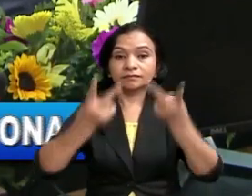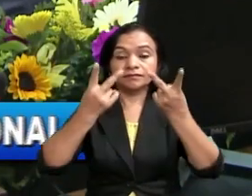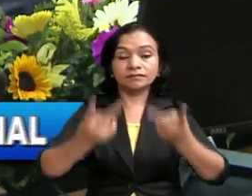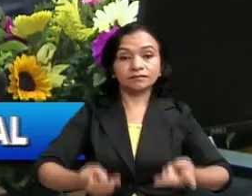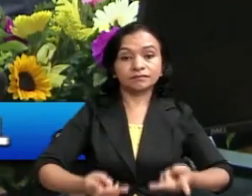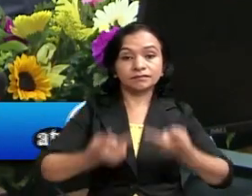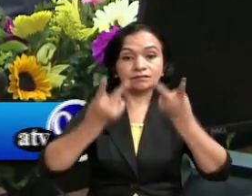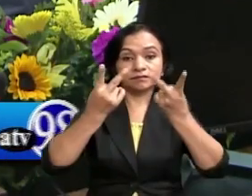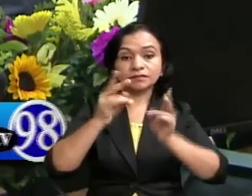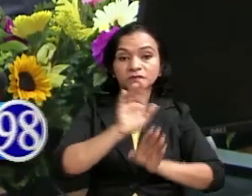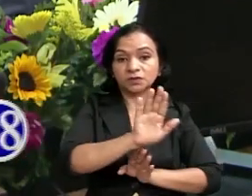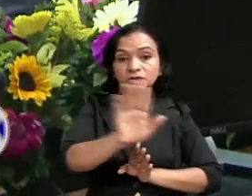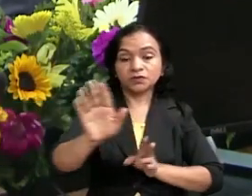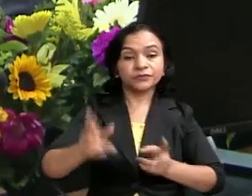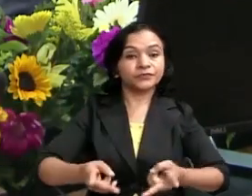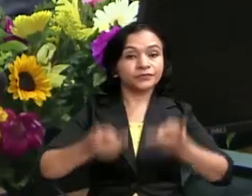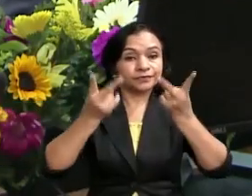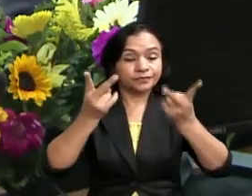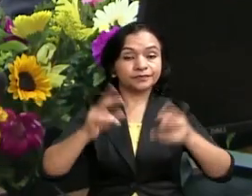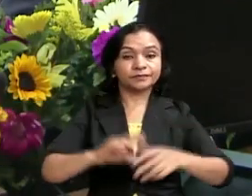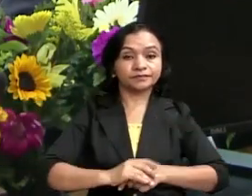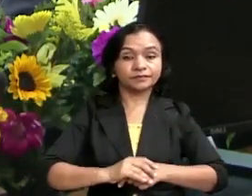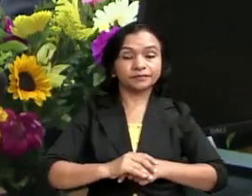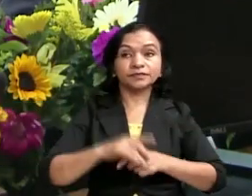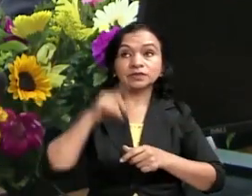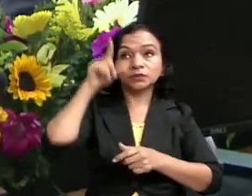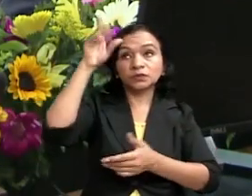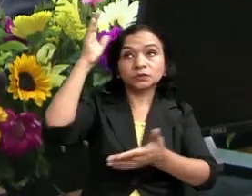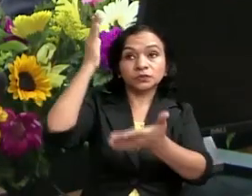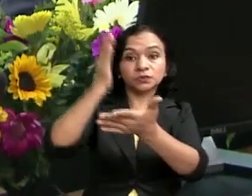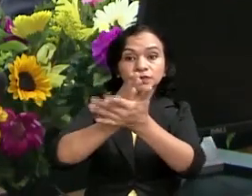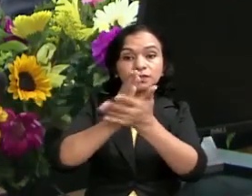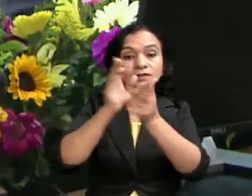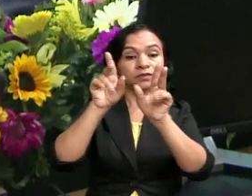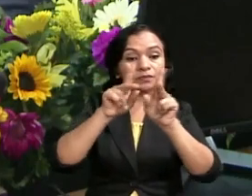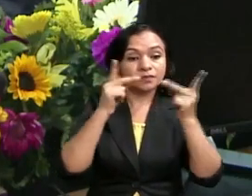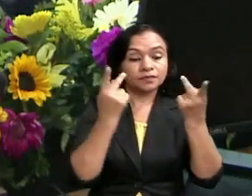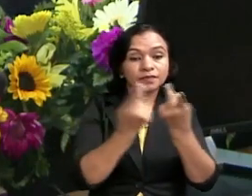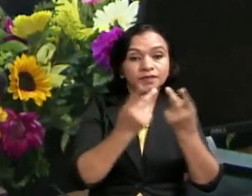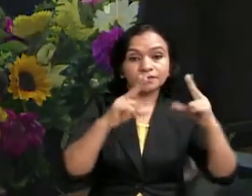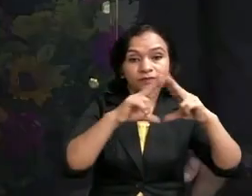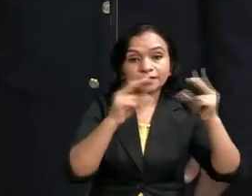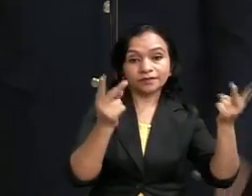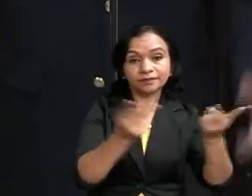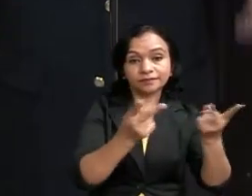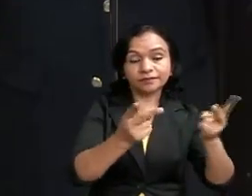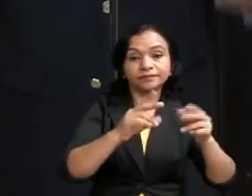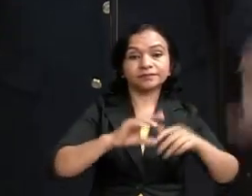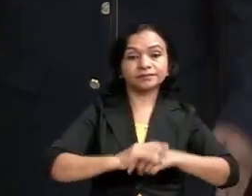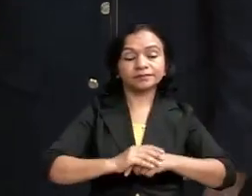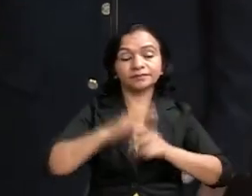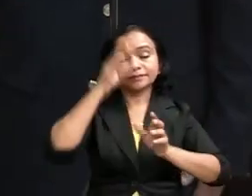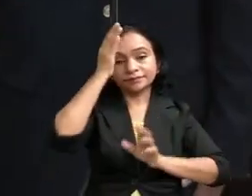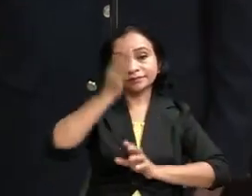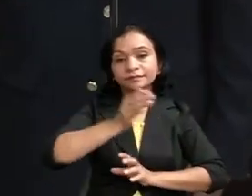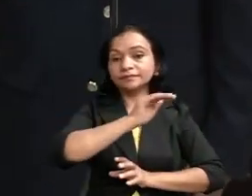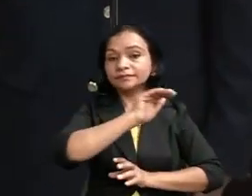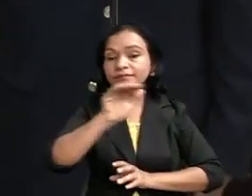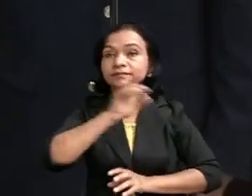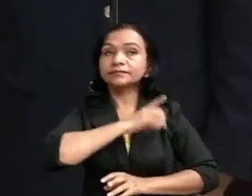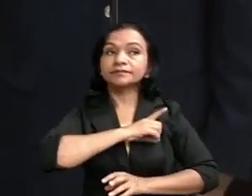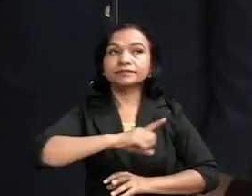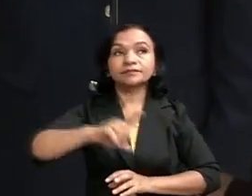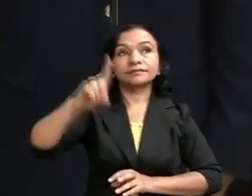your will for the country of Nicaragua. Y tu voluntad para el pueblo en Nicaragua. Bless them, Lord. Bendíceles, Señor. Give